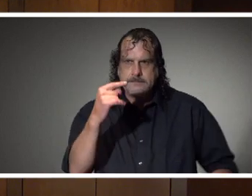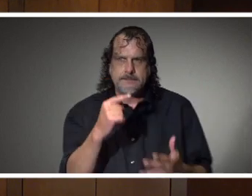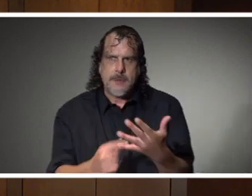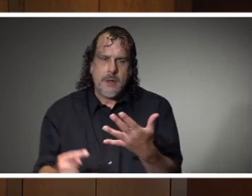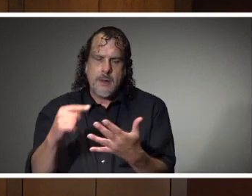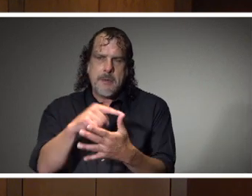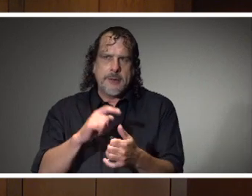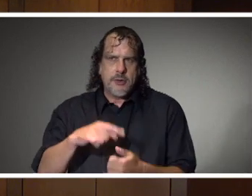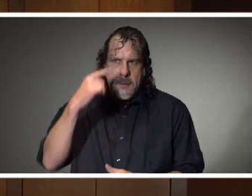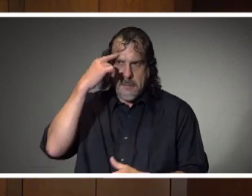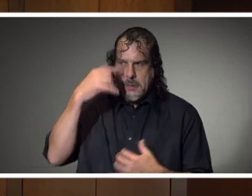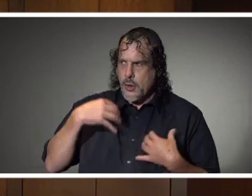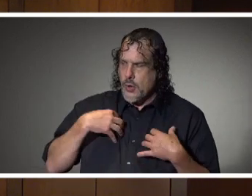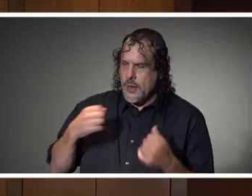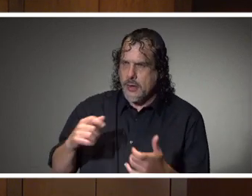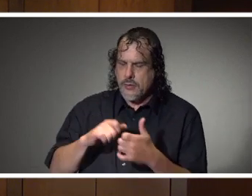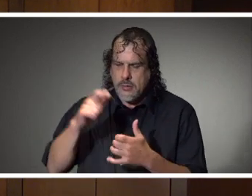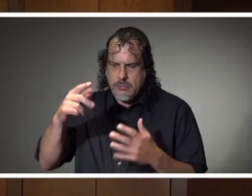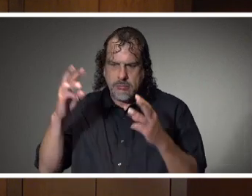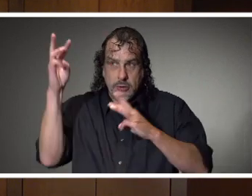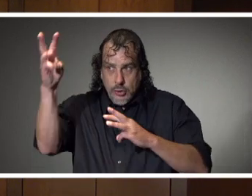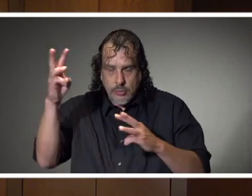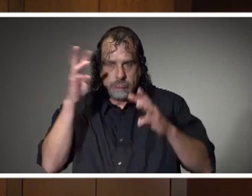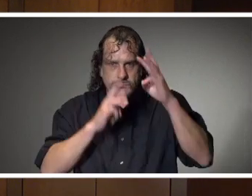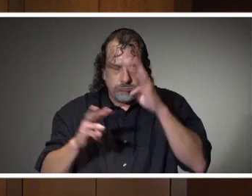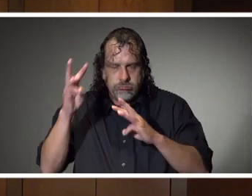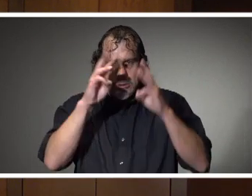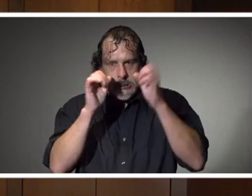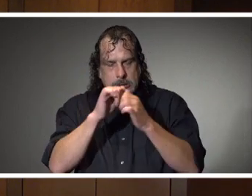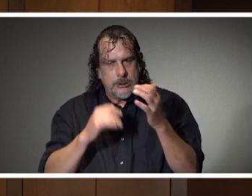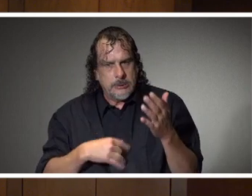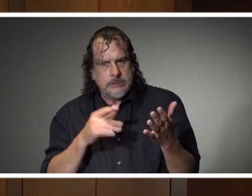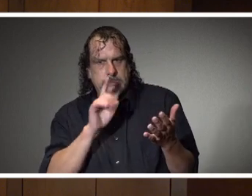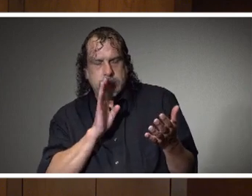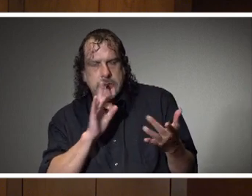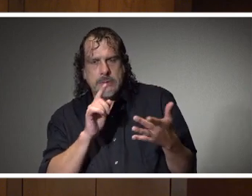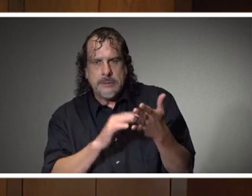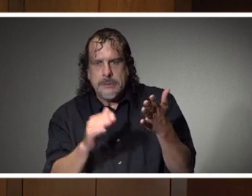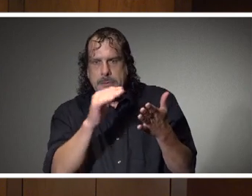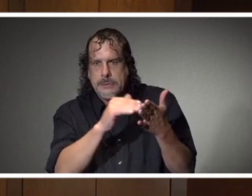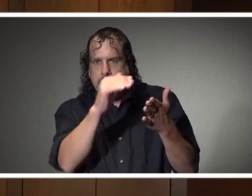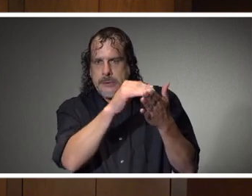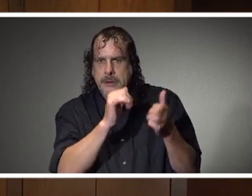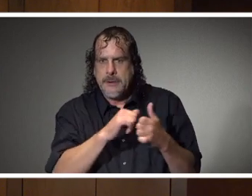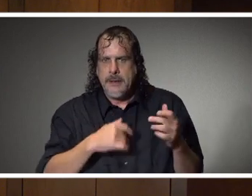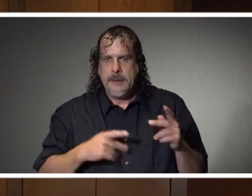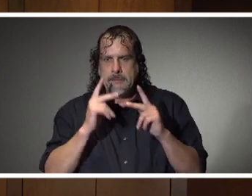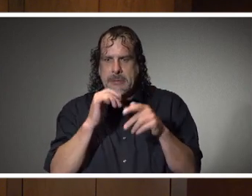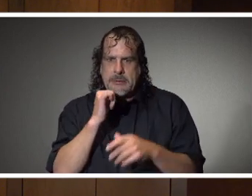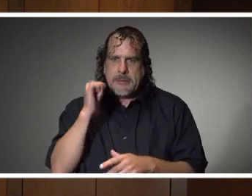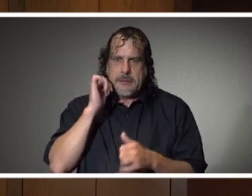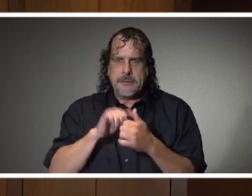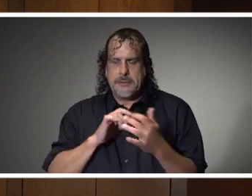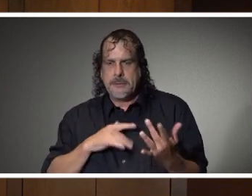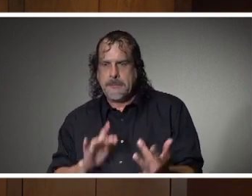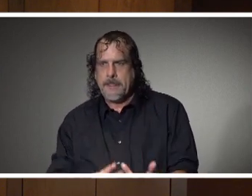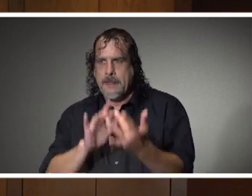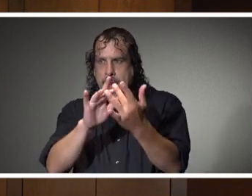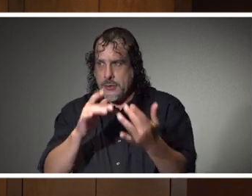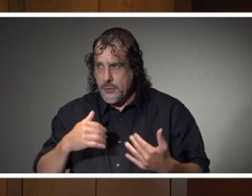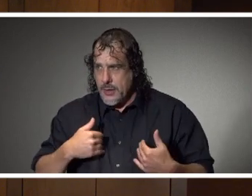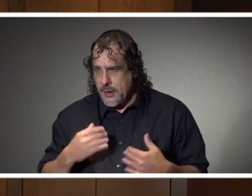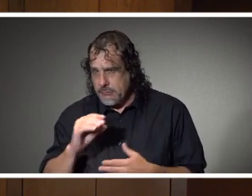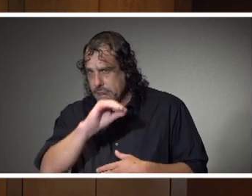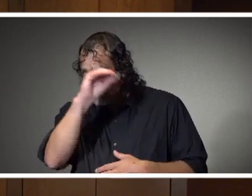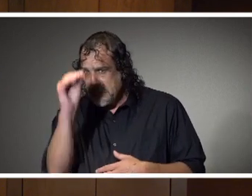health. I know early on there had been concerns, and you all referenced it to some degree, that folks perhaps wouldn't reach out. Do we have any kind of numbers or